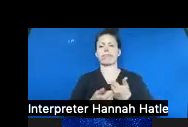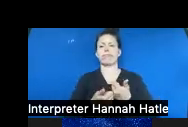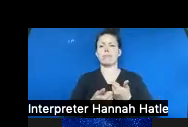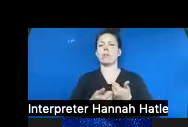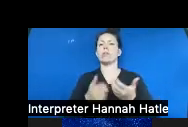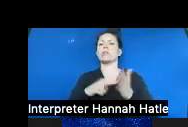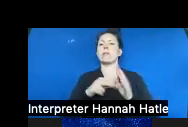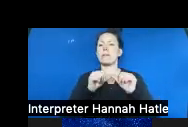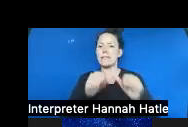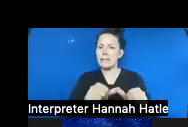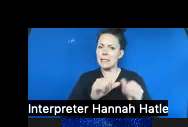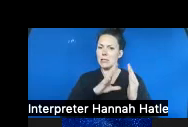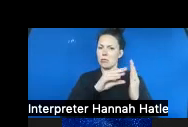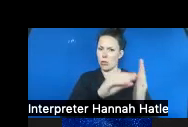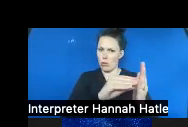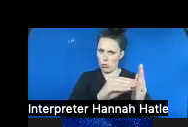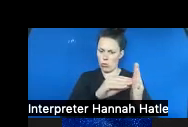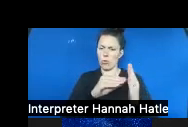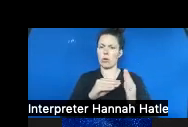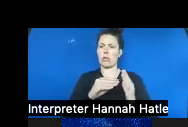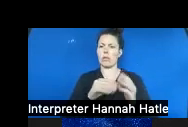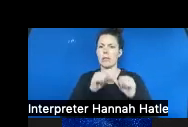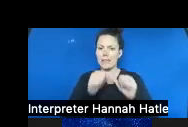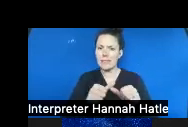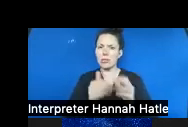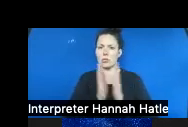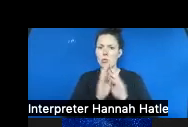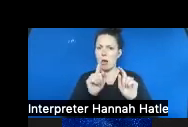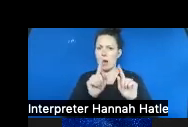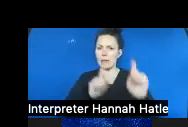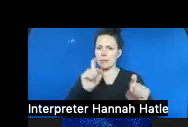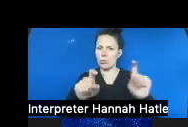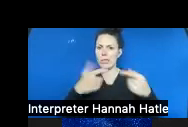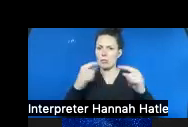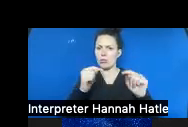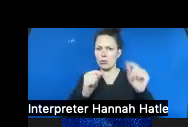that no one walks in that door and misses out on an opportunity to